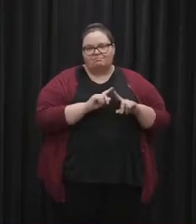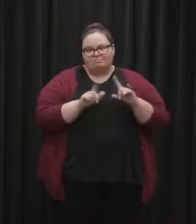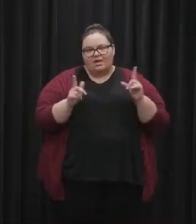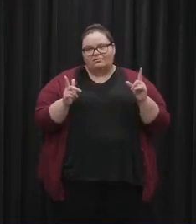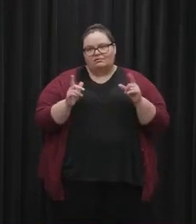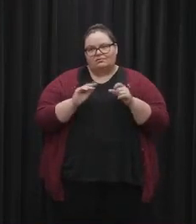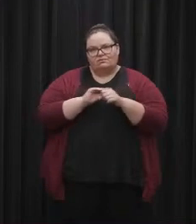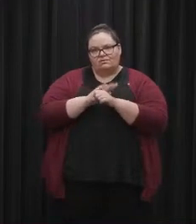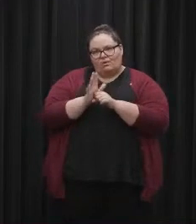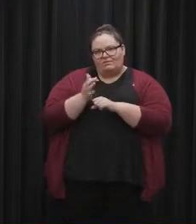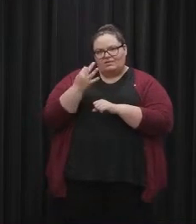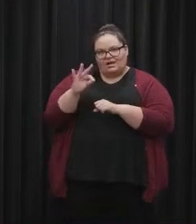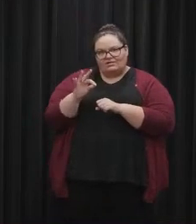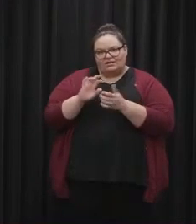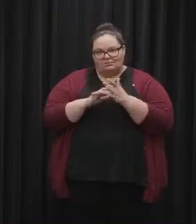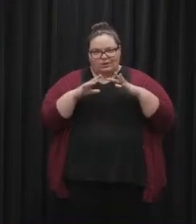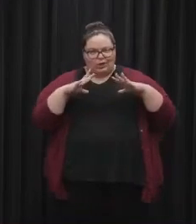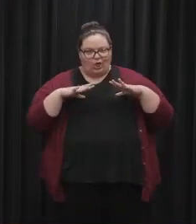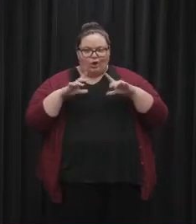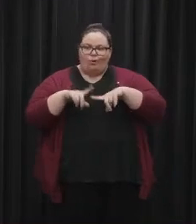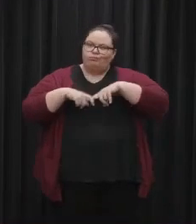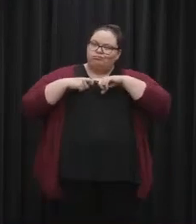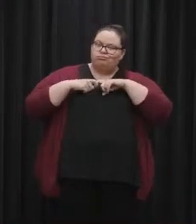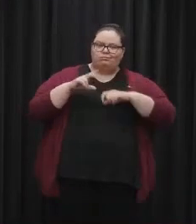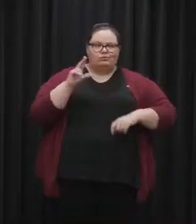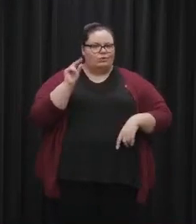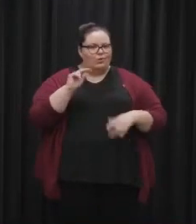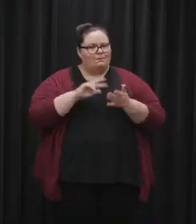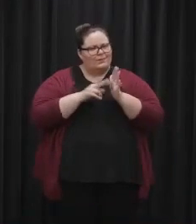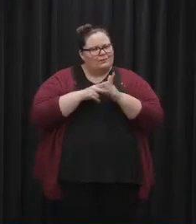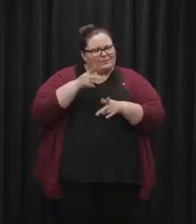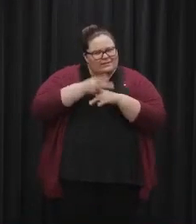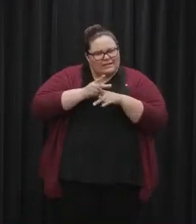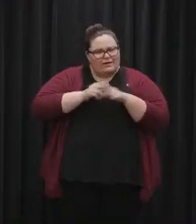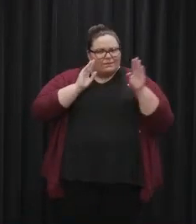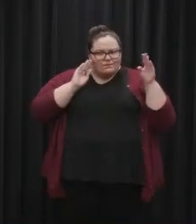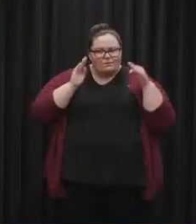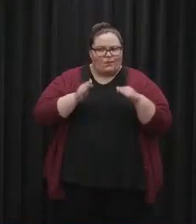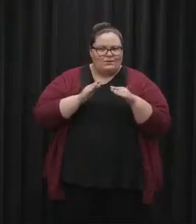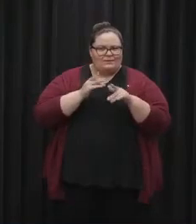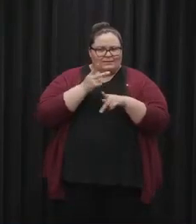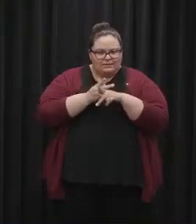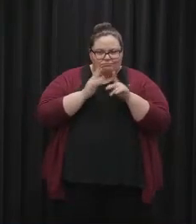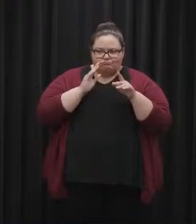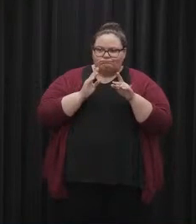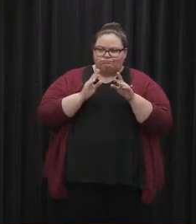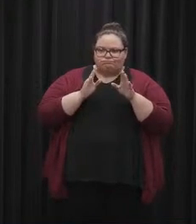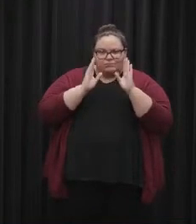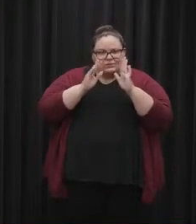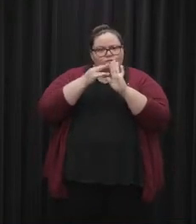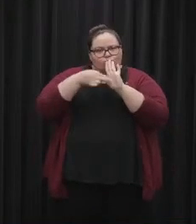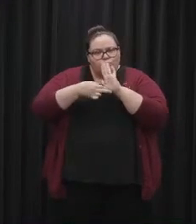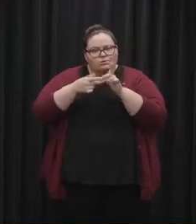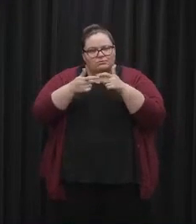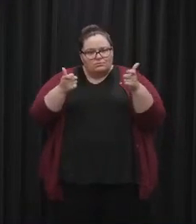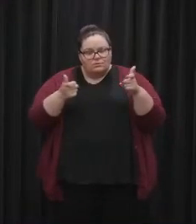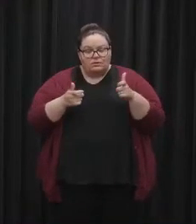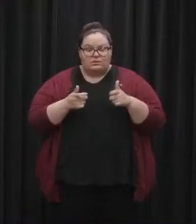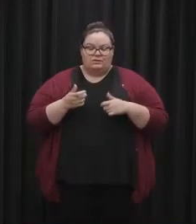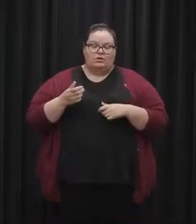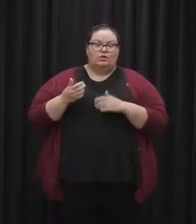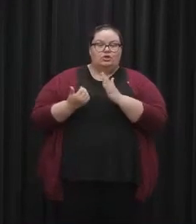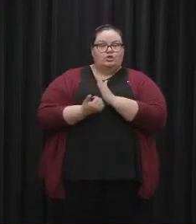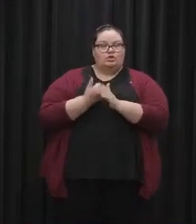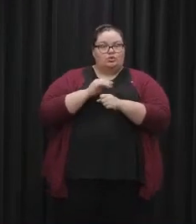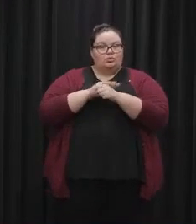said, COVID-19 doesn't take holidays, so we really do have to take care and be vigilant to slow its spread in our province. And while there are 6